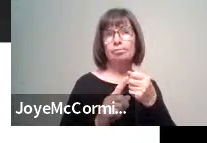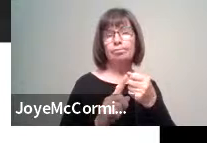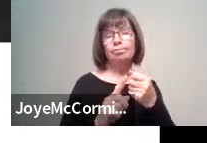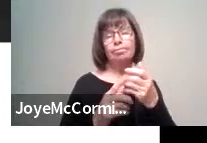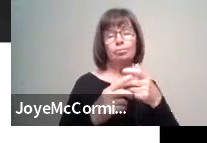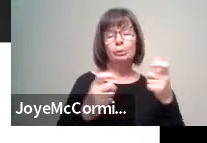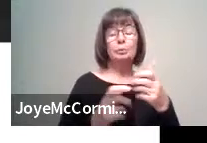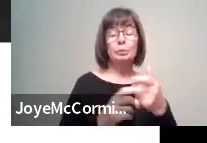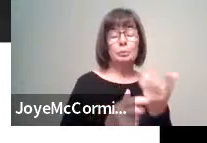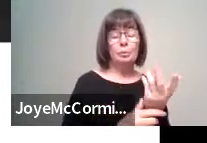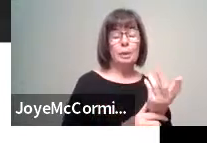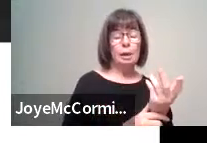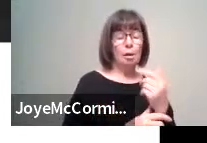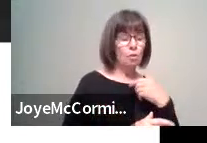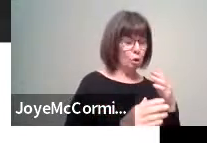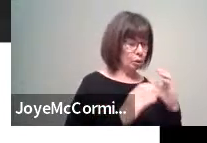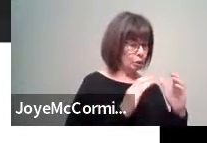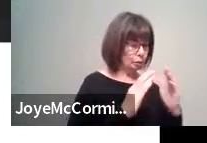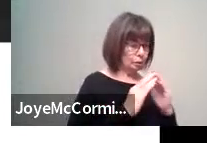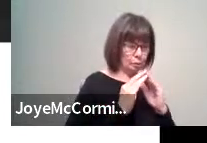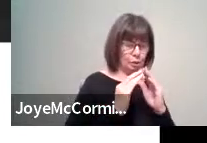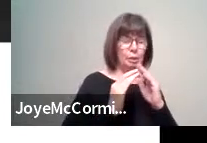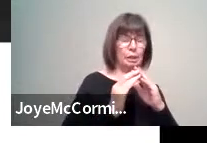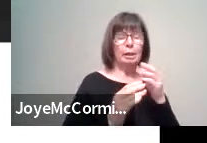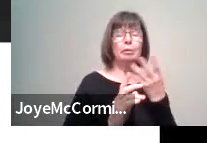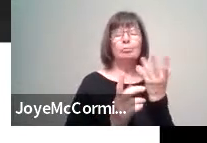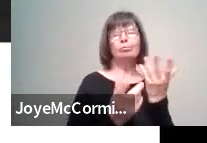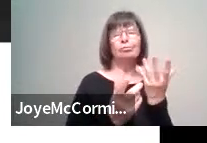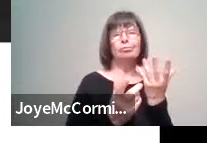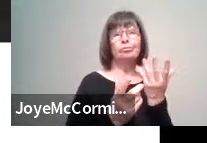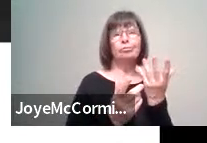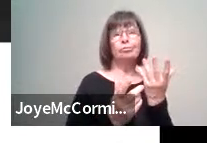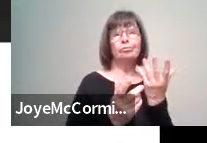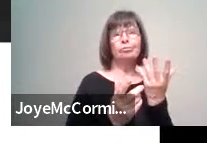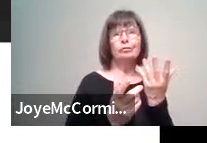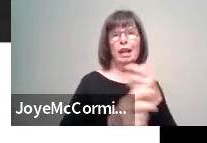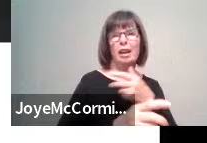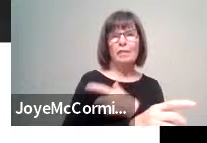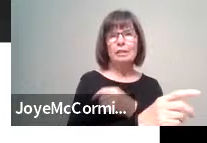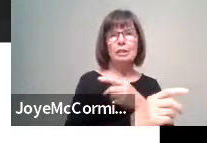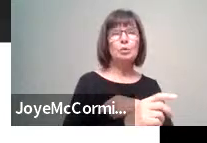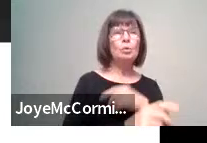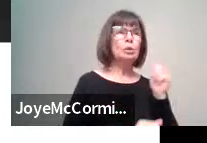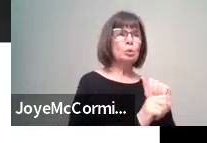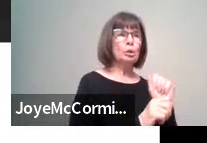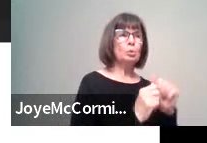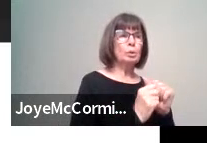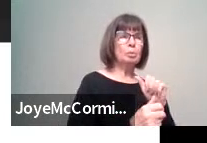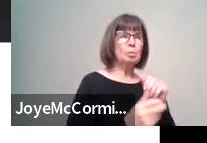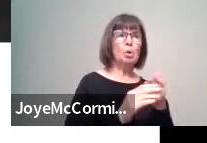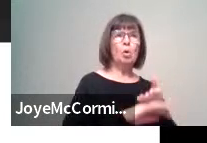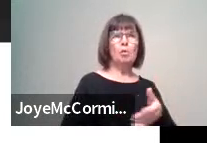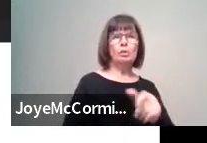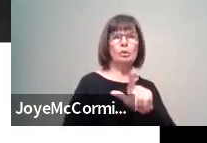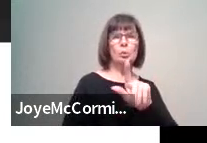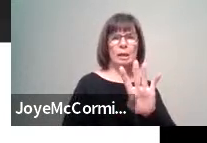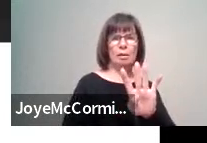the community, we're working with over 24 healthcare partners throughout Alameda County with